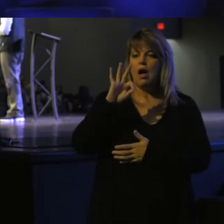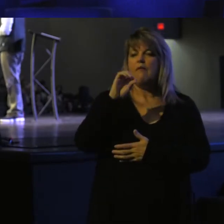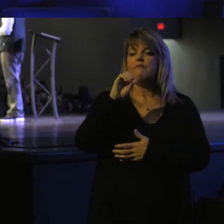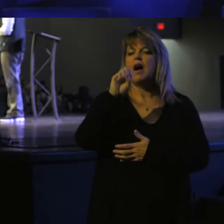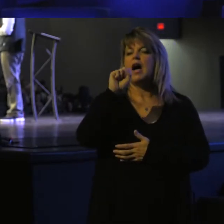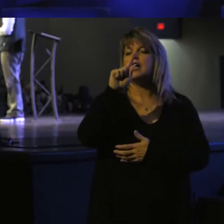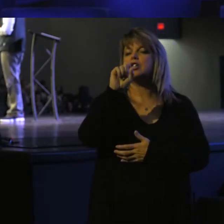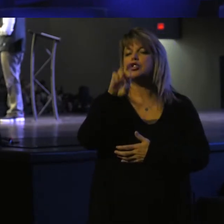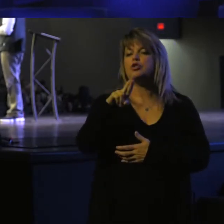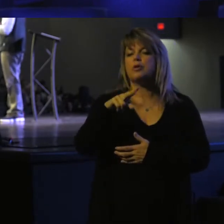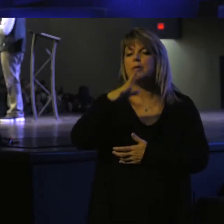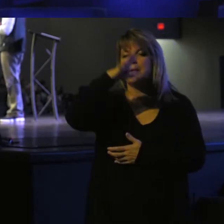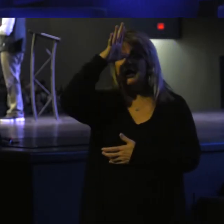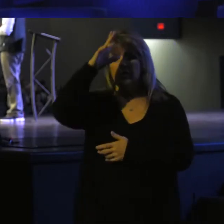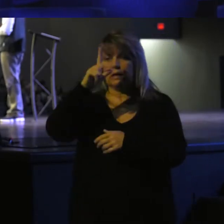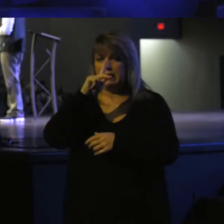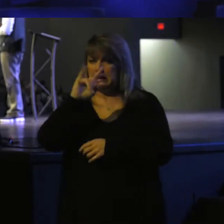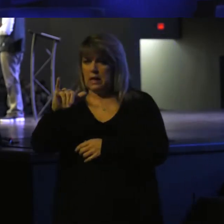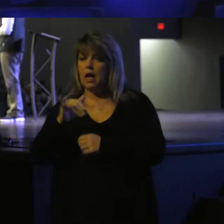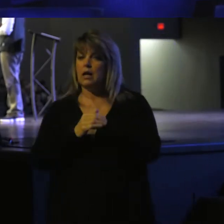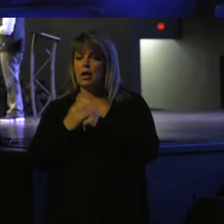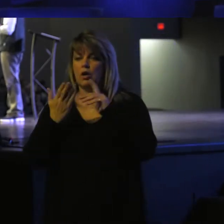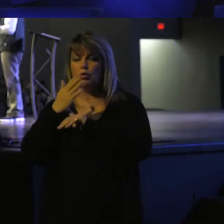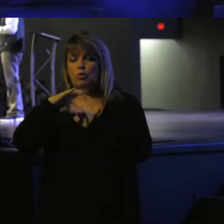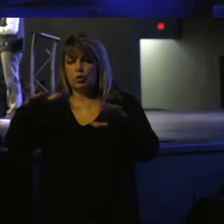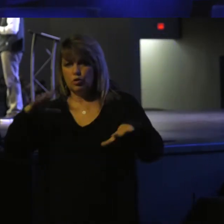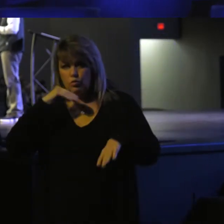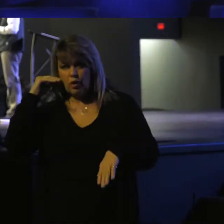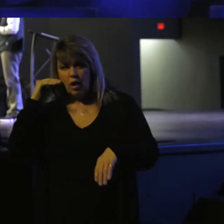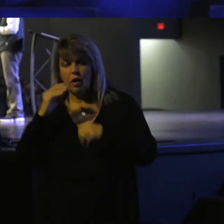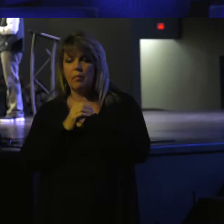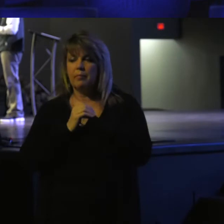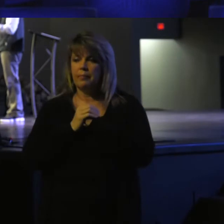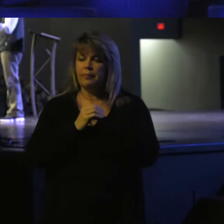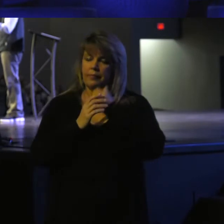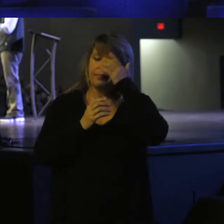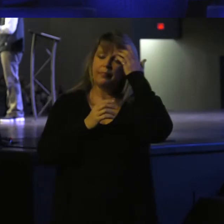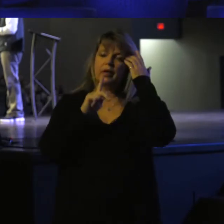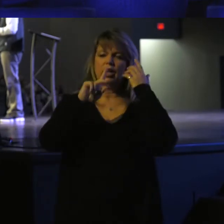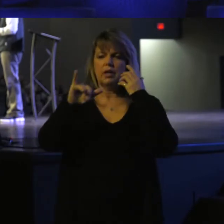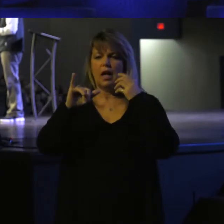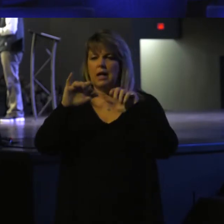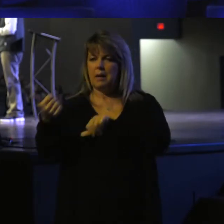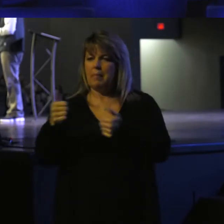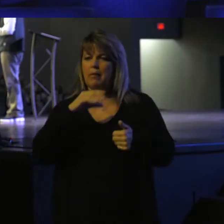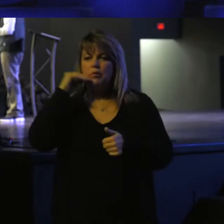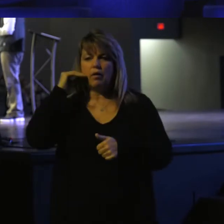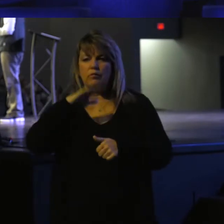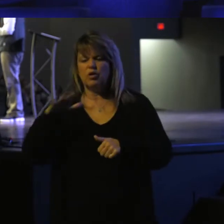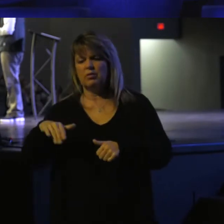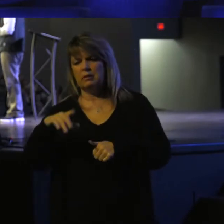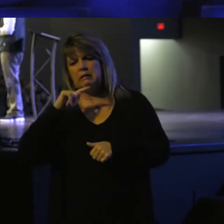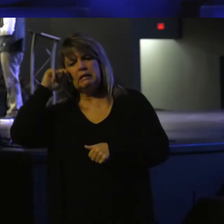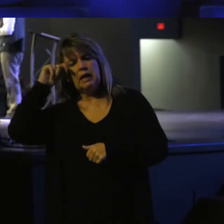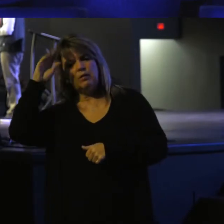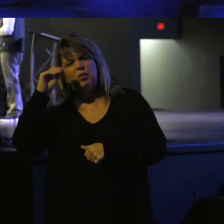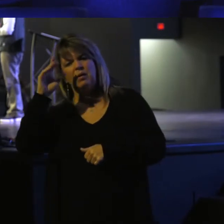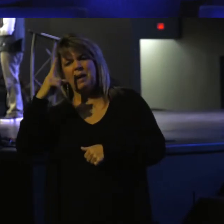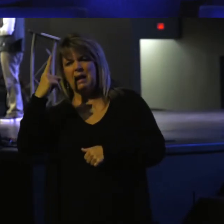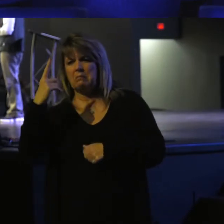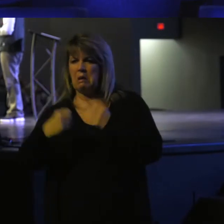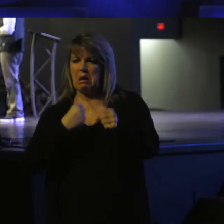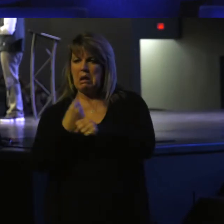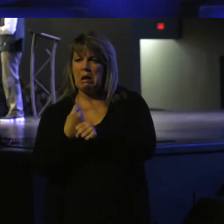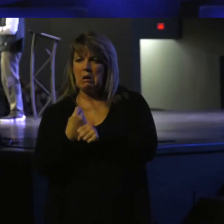parents in Kentucky through our children's home, Kentucky Baptist Homes for Children. And we'd had a teenage boy for about a year, and he got a